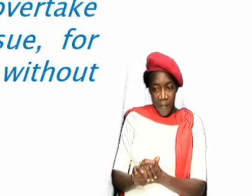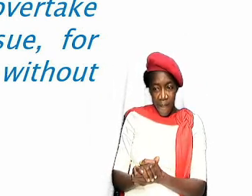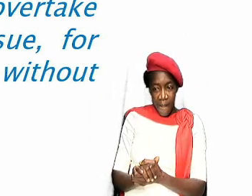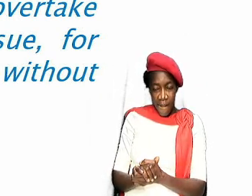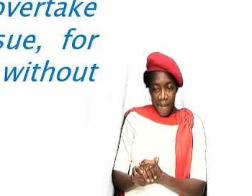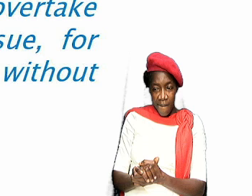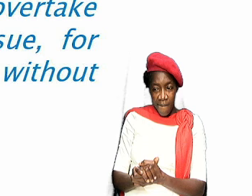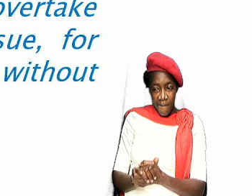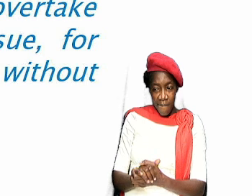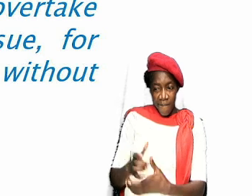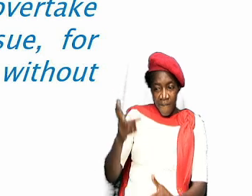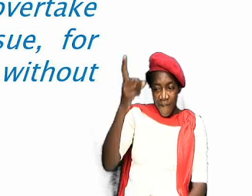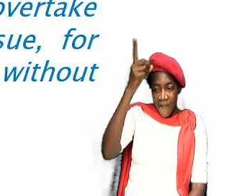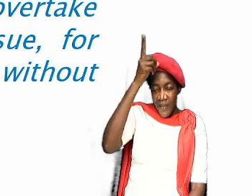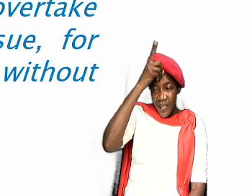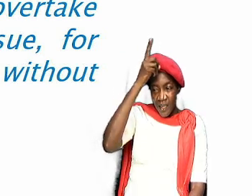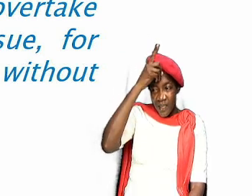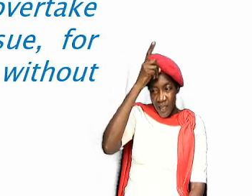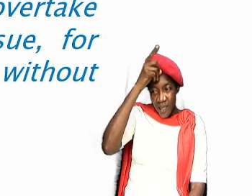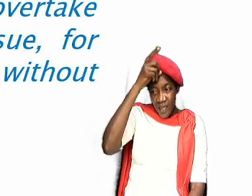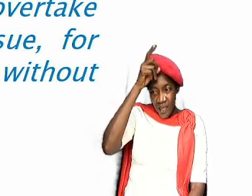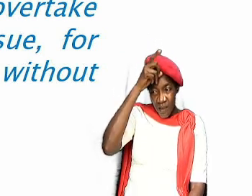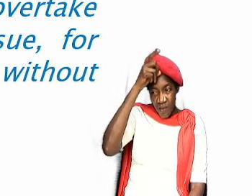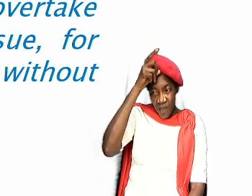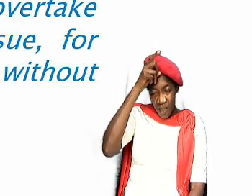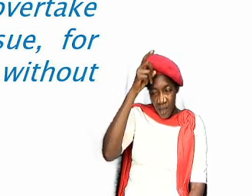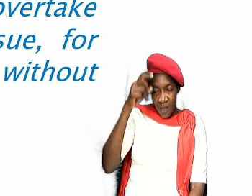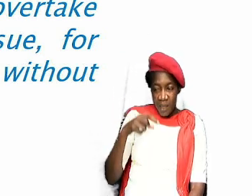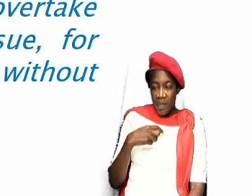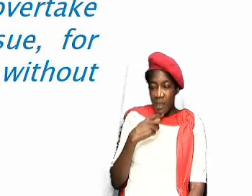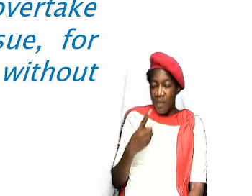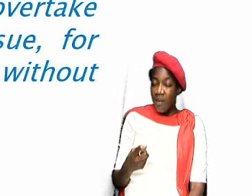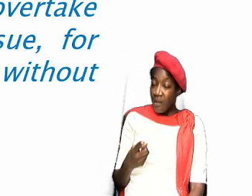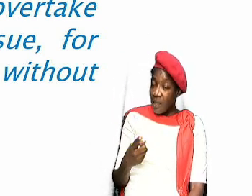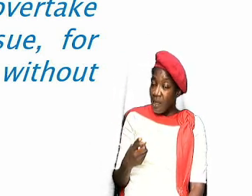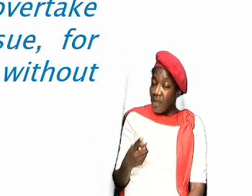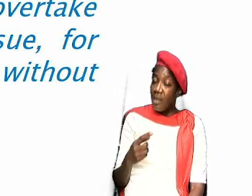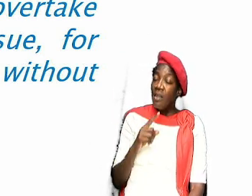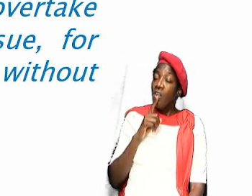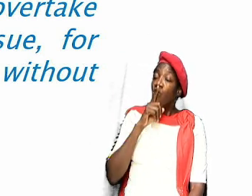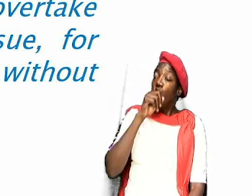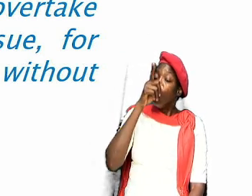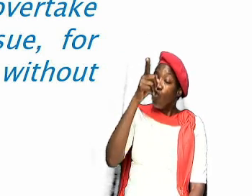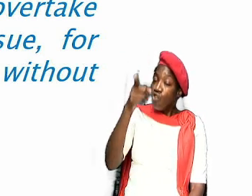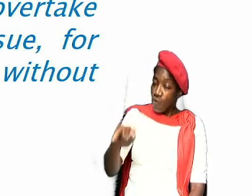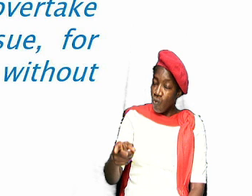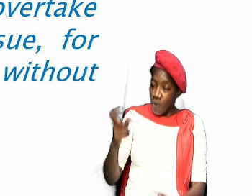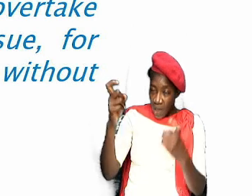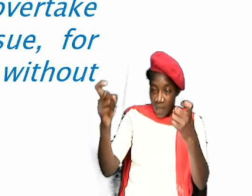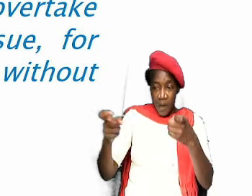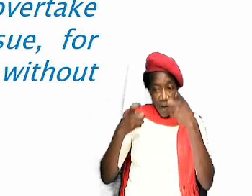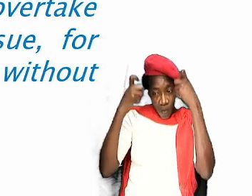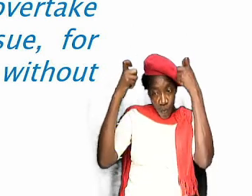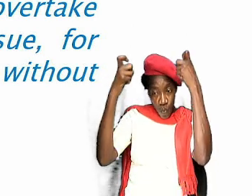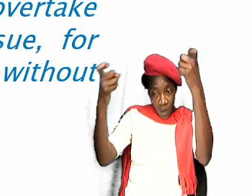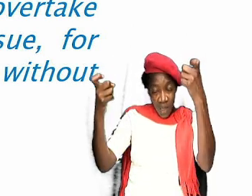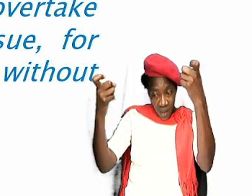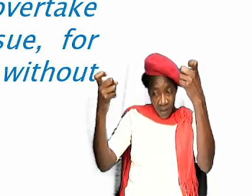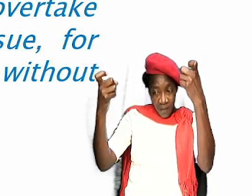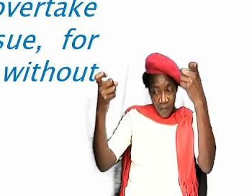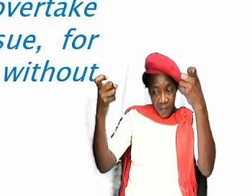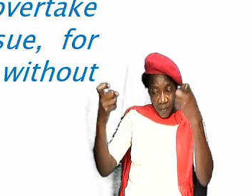David, just like the Bible says, just like the word of the Lord says, you shall surely overtake them. David